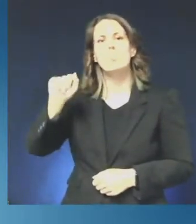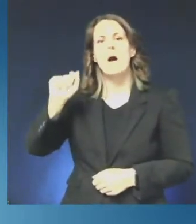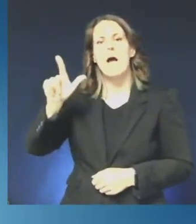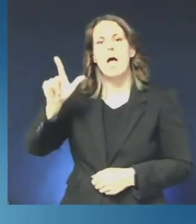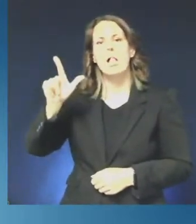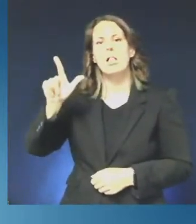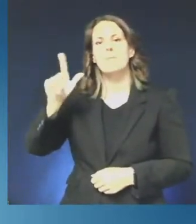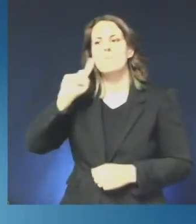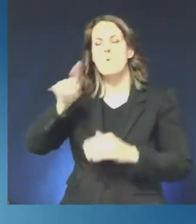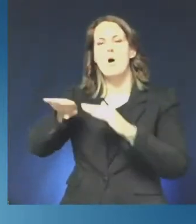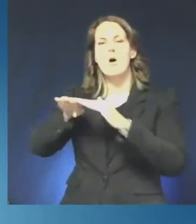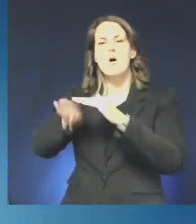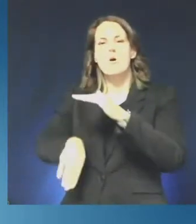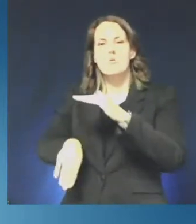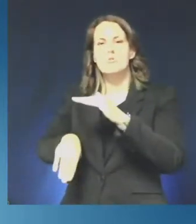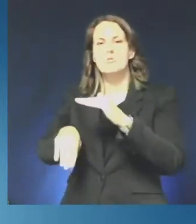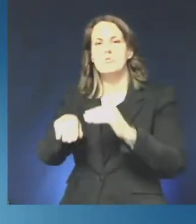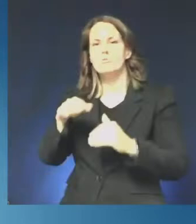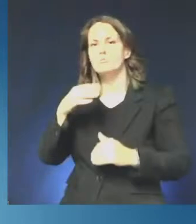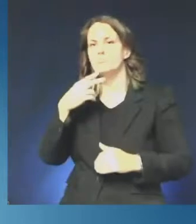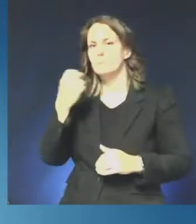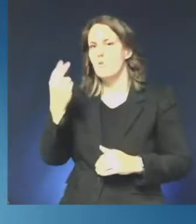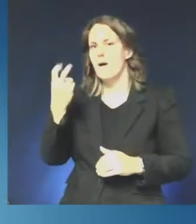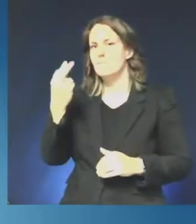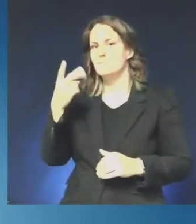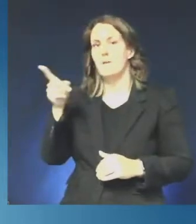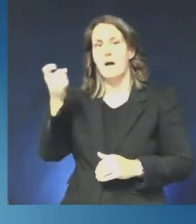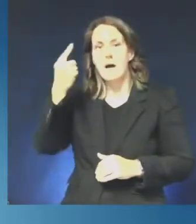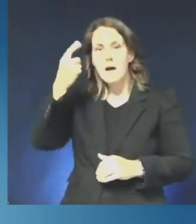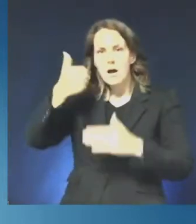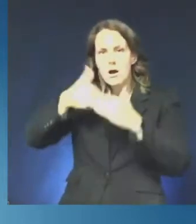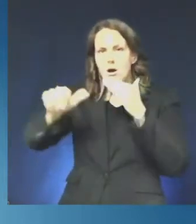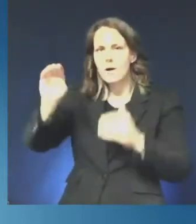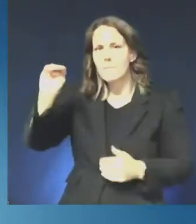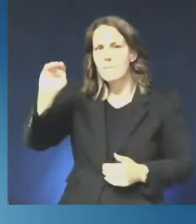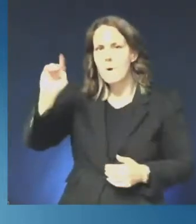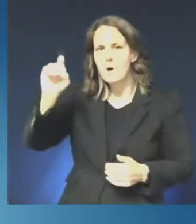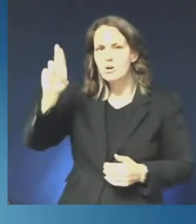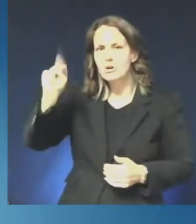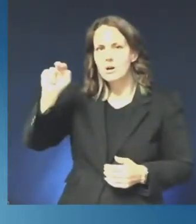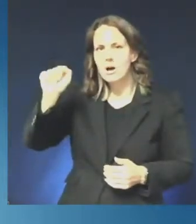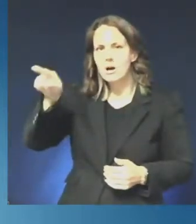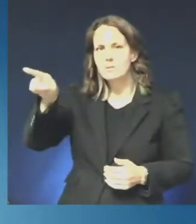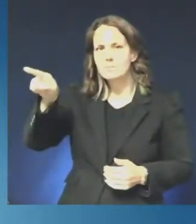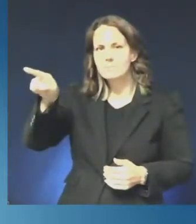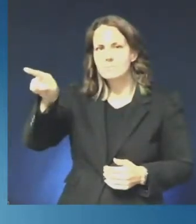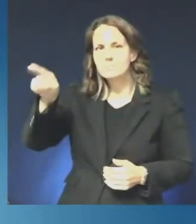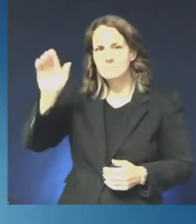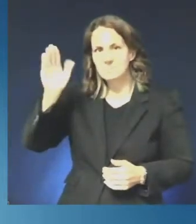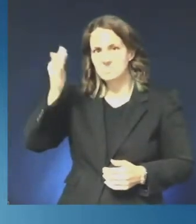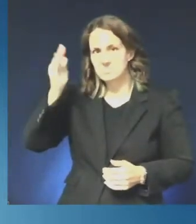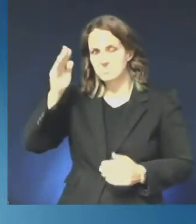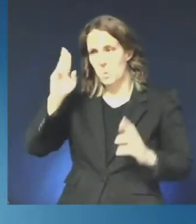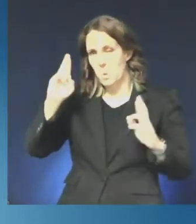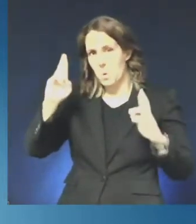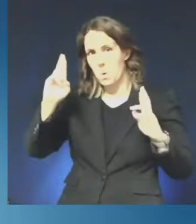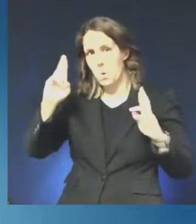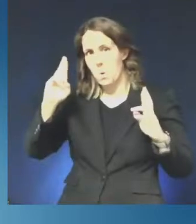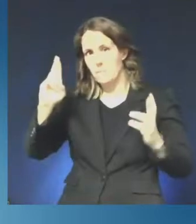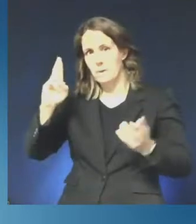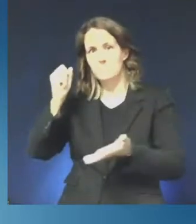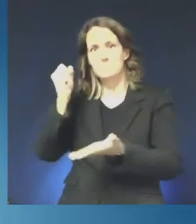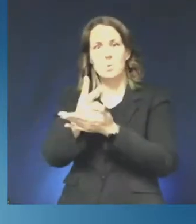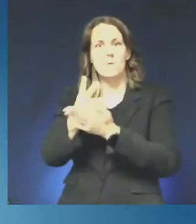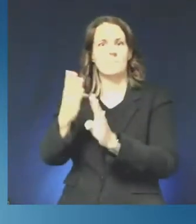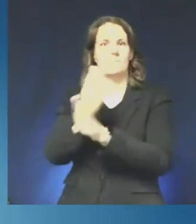by the end of the calendar year. And if that is the case and they drop the emergency use, do you think that you could